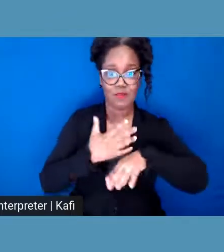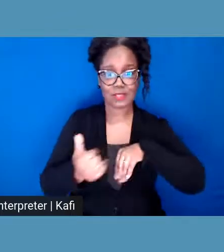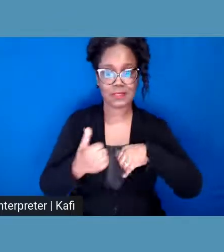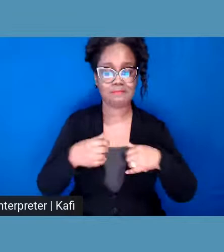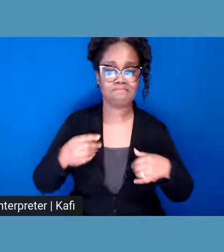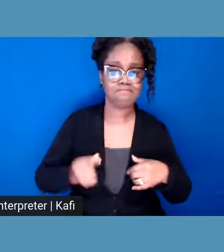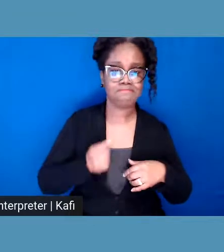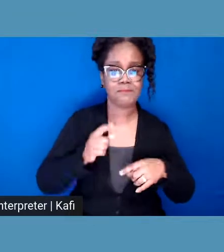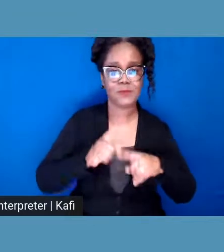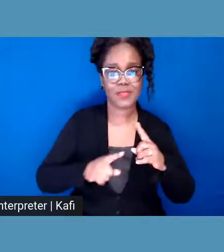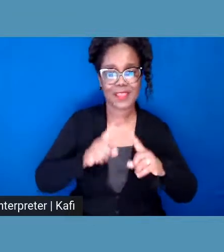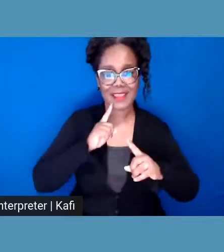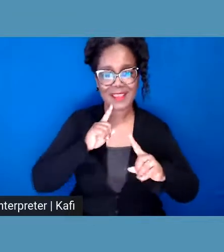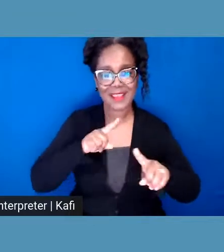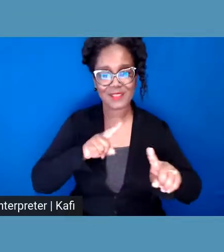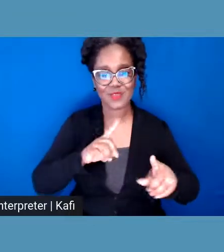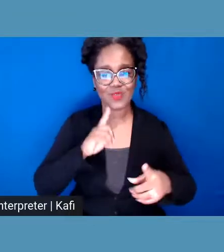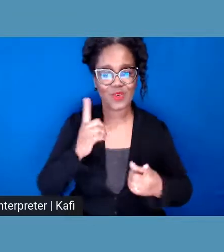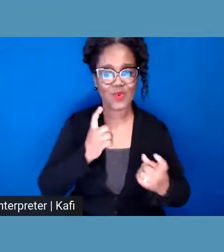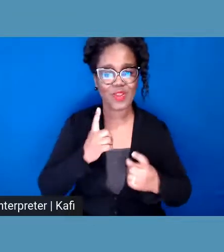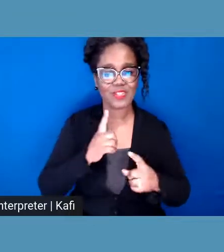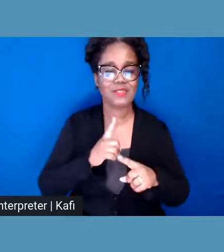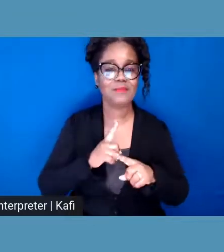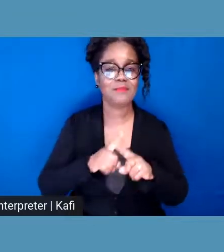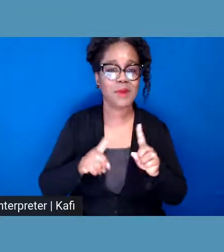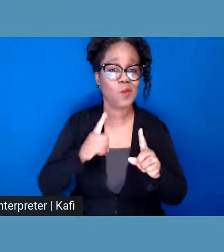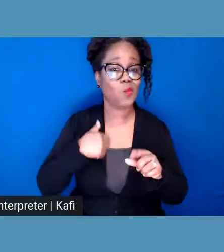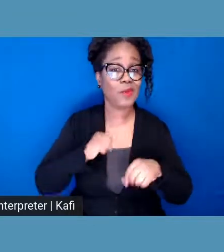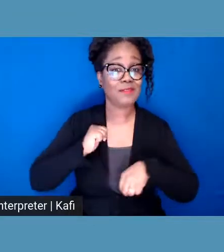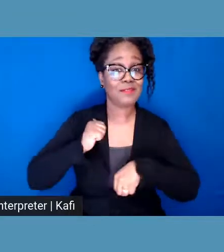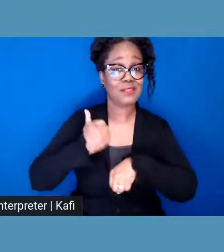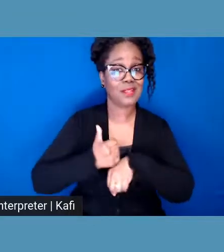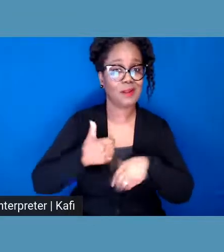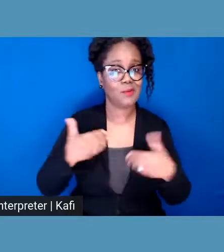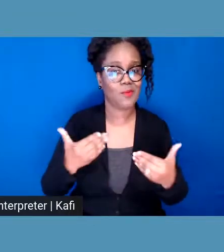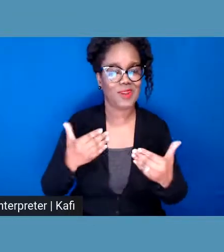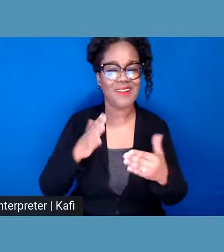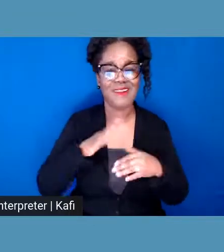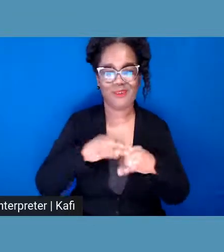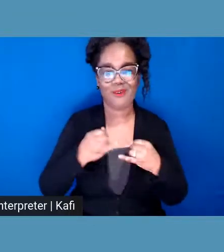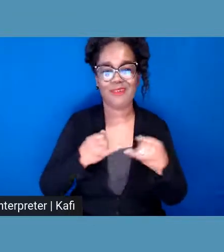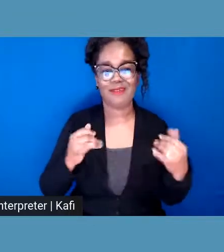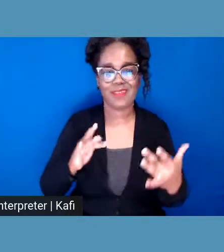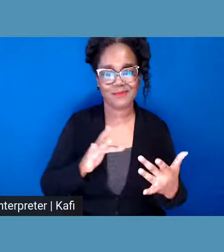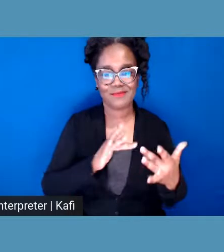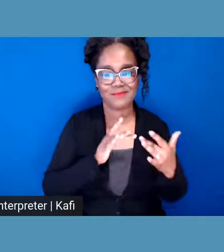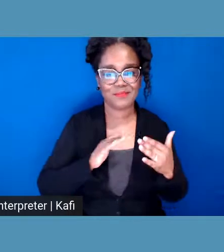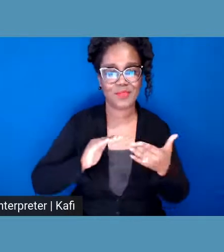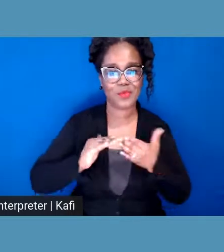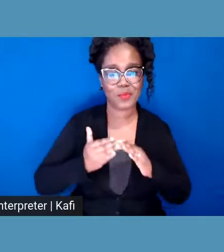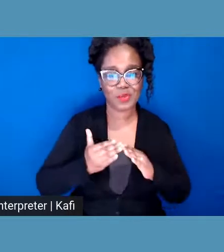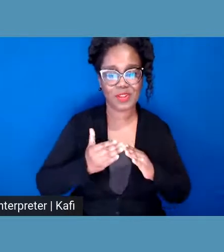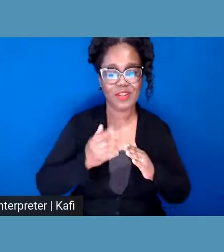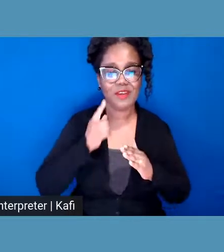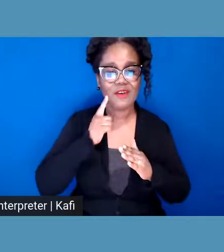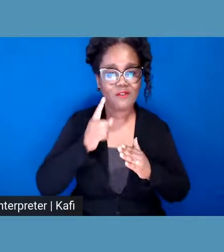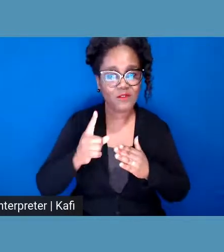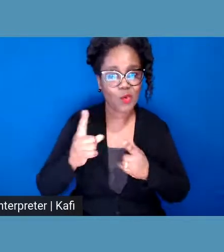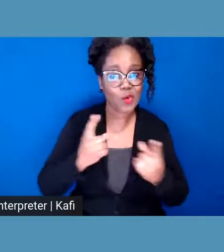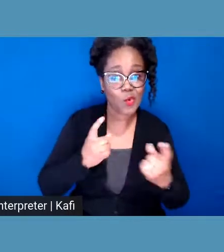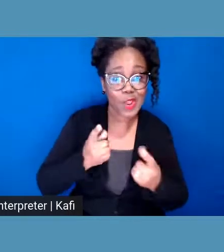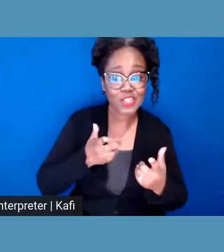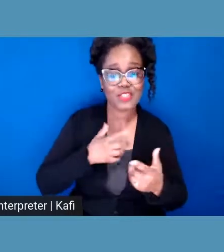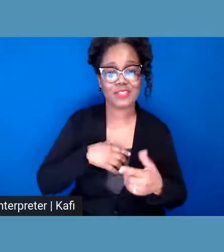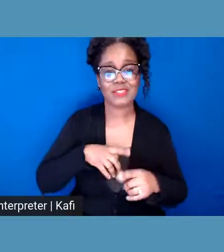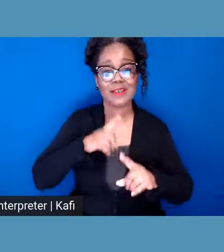reflecting on the program. So, we have set up an online community forum for raising questions, posting answers, and connecting with your fellow